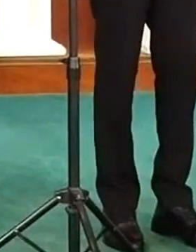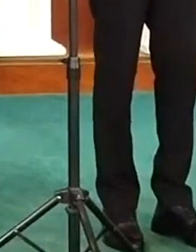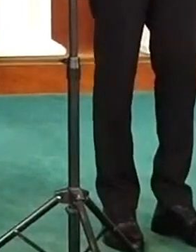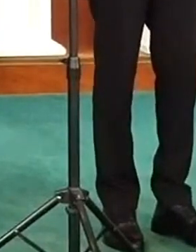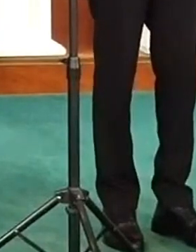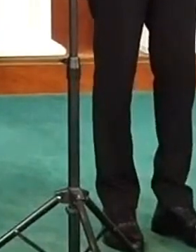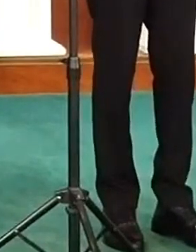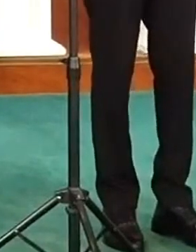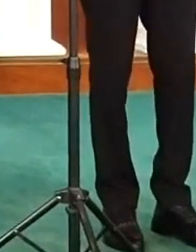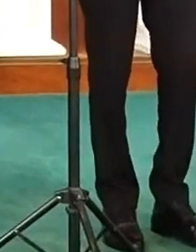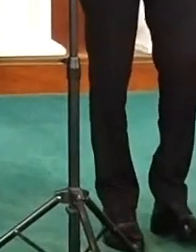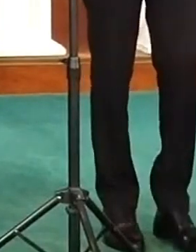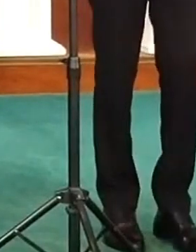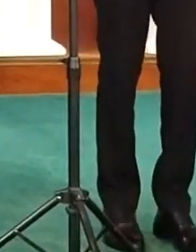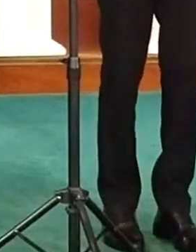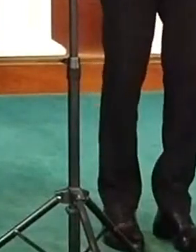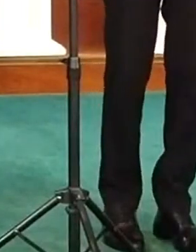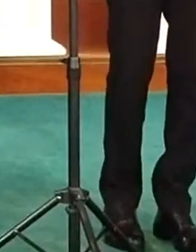Blessed